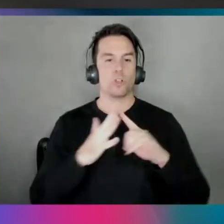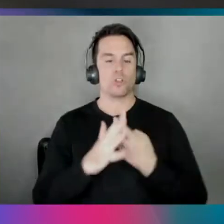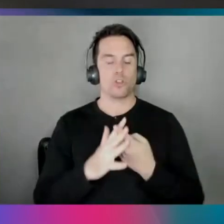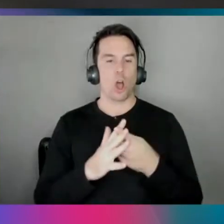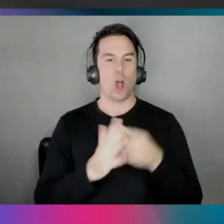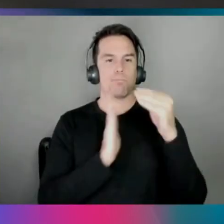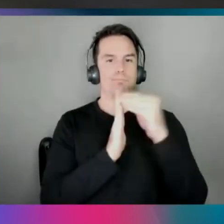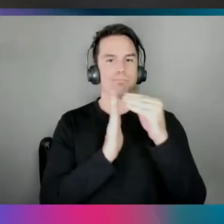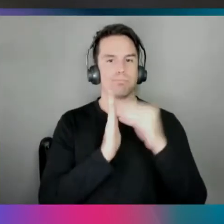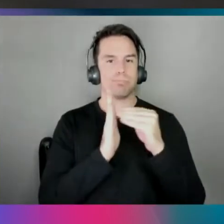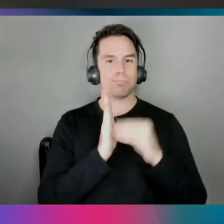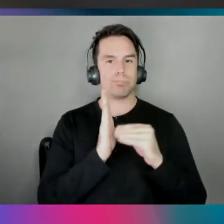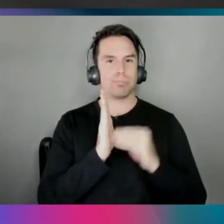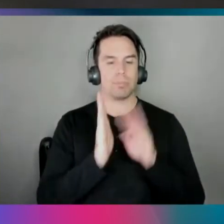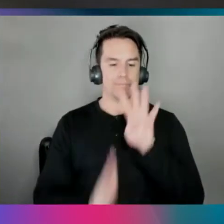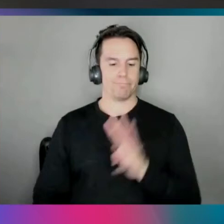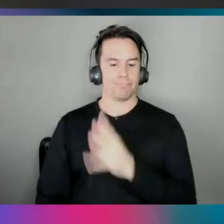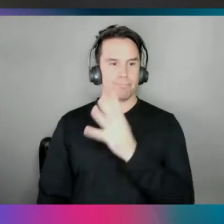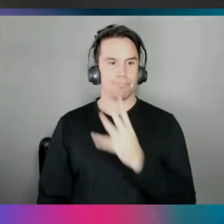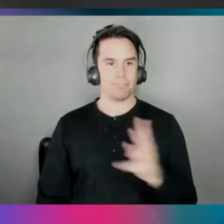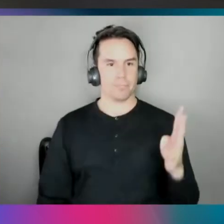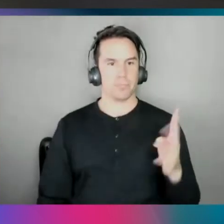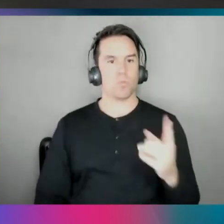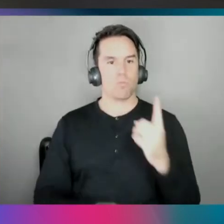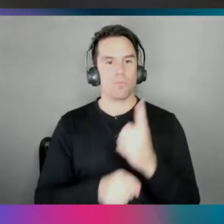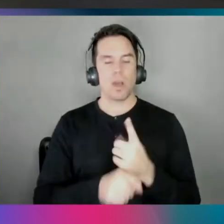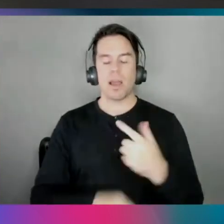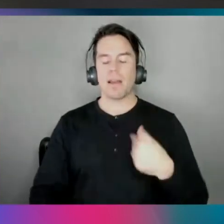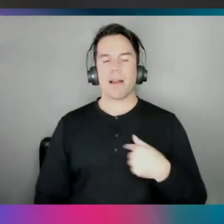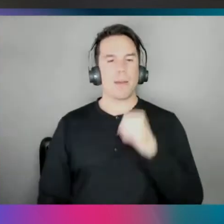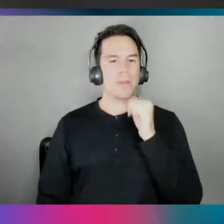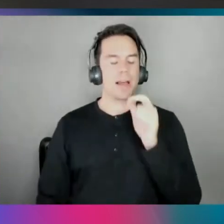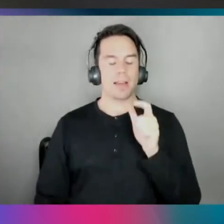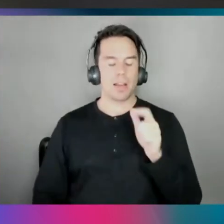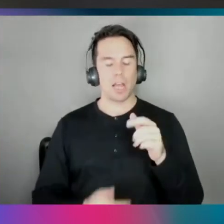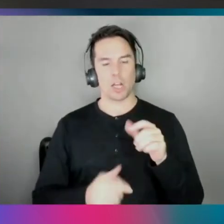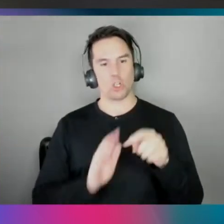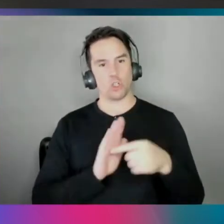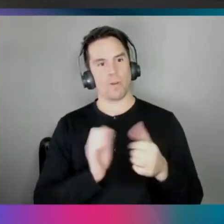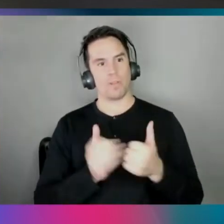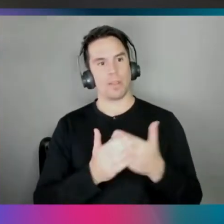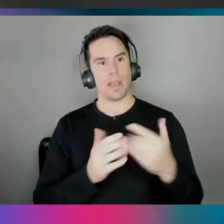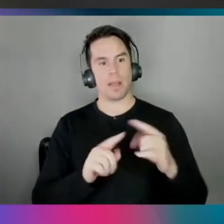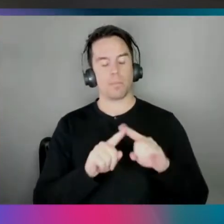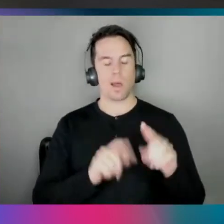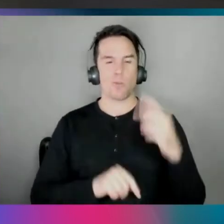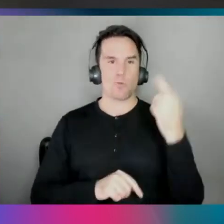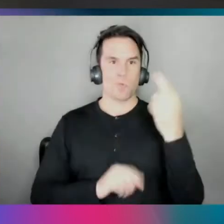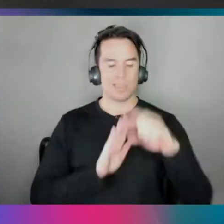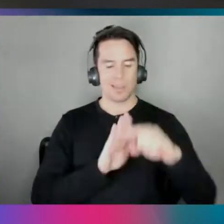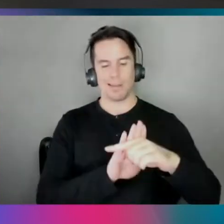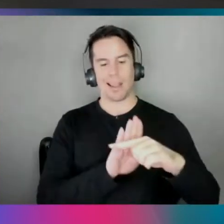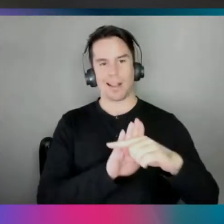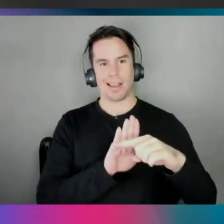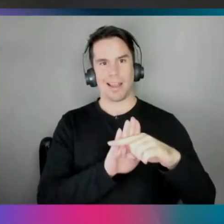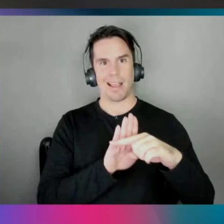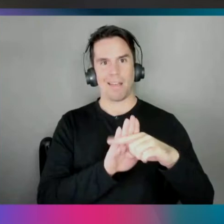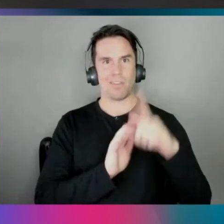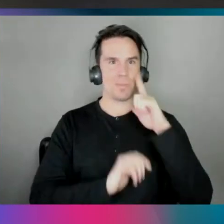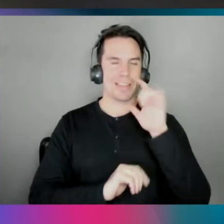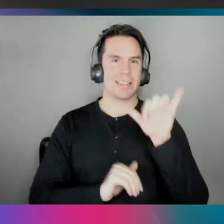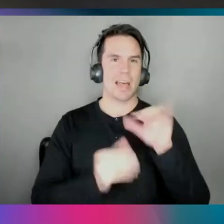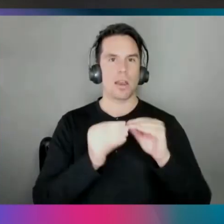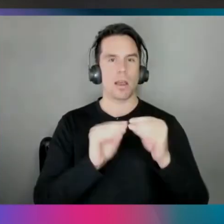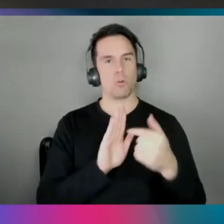I'm not going to walk too much into this, but some of the reason there's negatives is because that's how they handle returns. Okay, so that's why we see